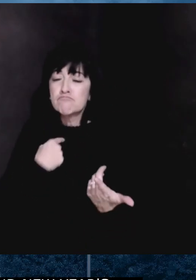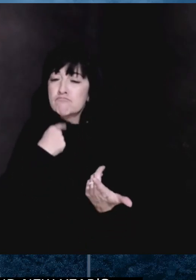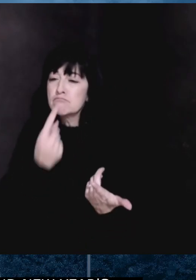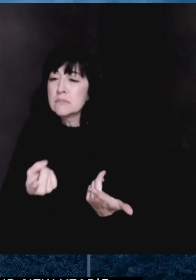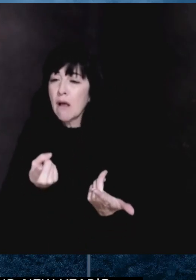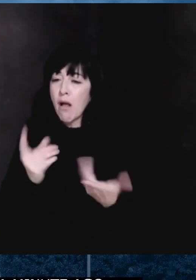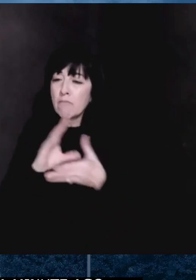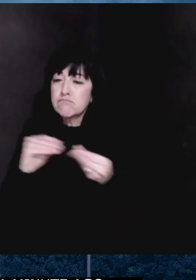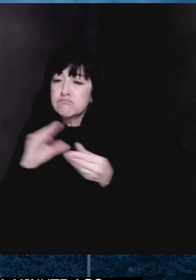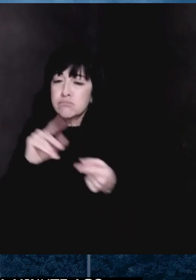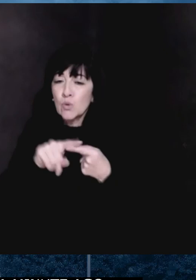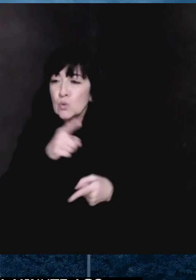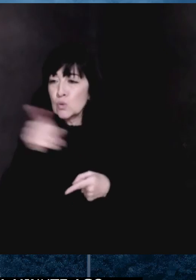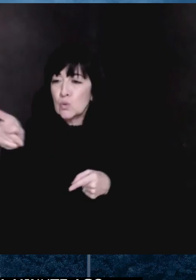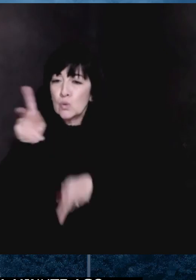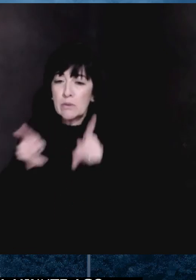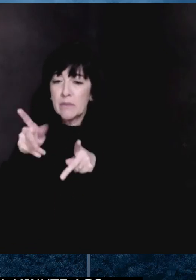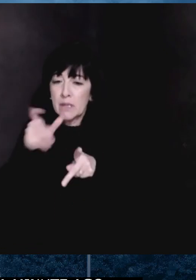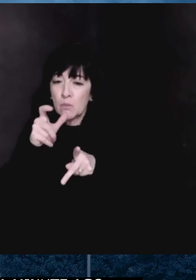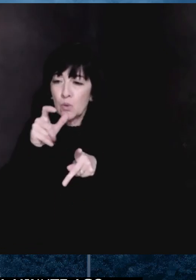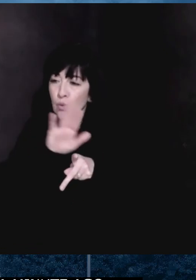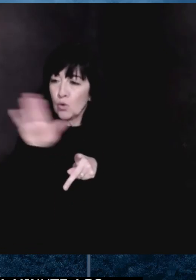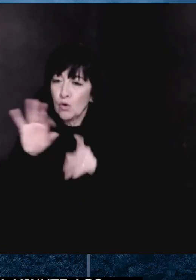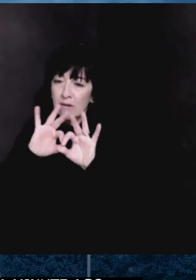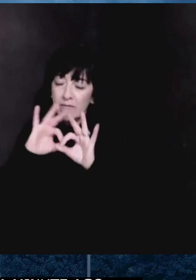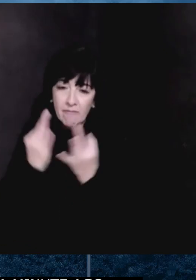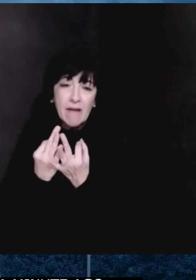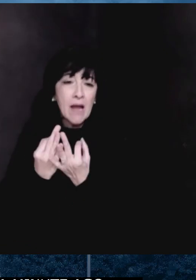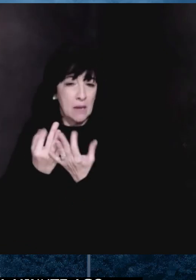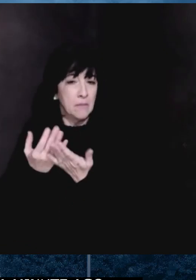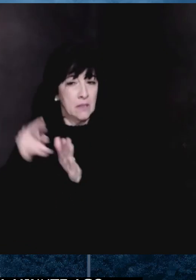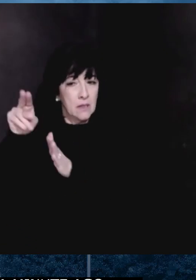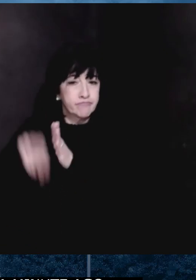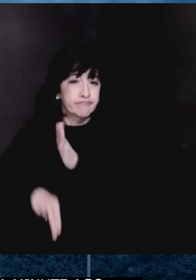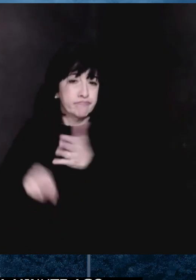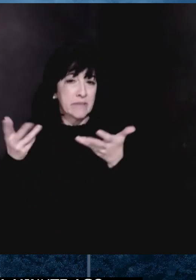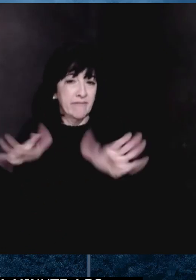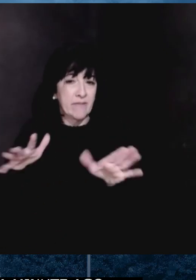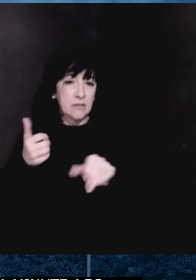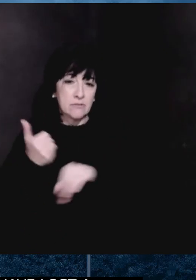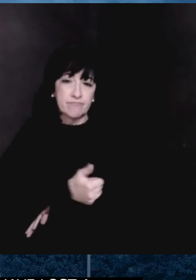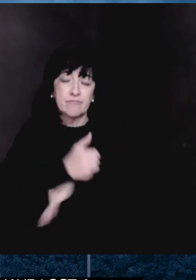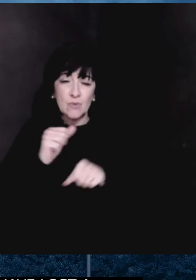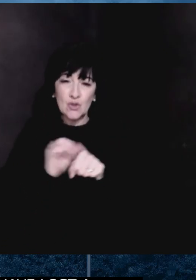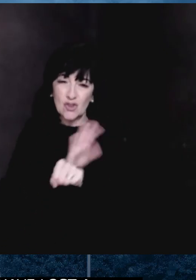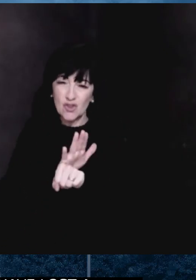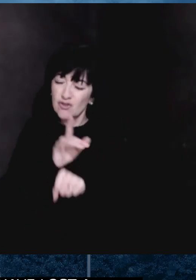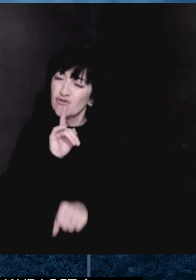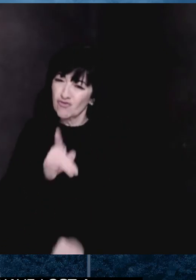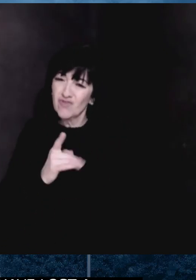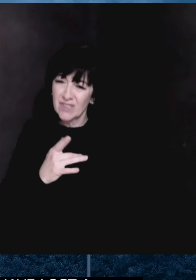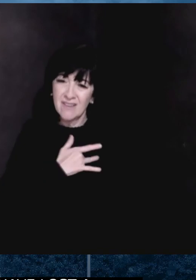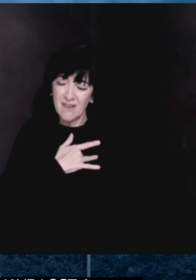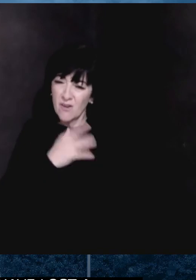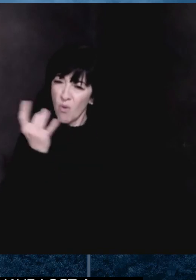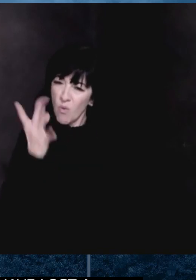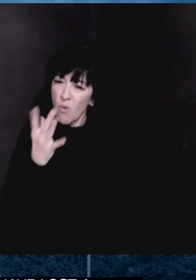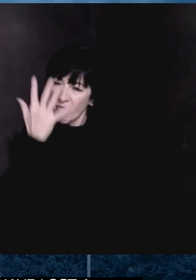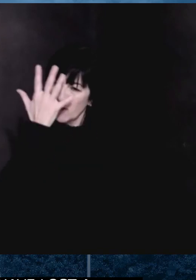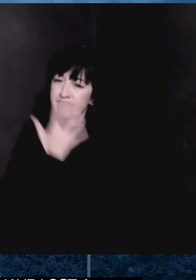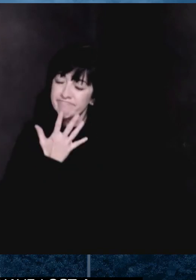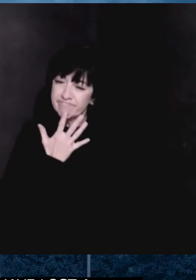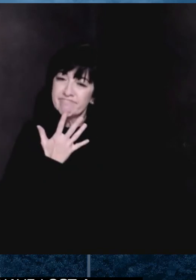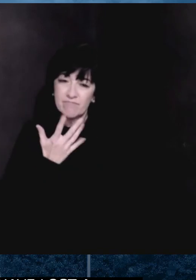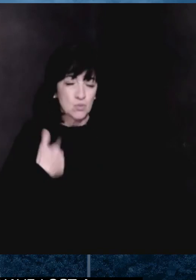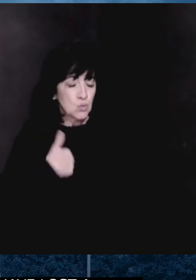the last 10 months? And, you know, our heart bleeds for all of those, and we can each do our part by preventing the continued